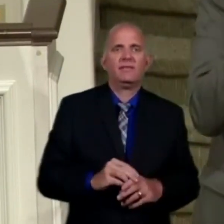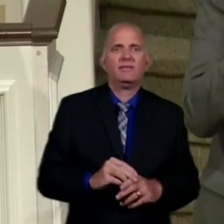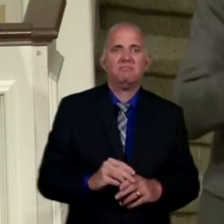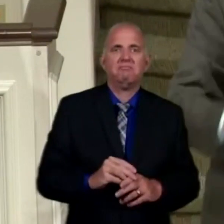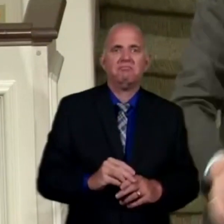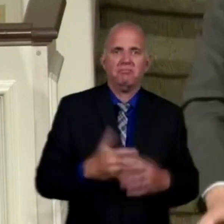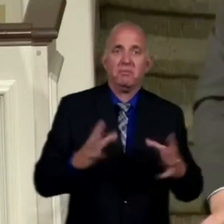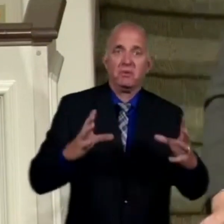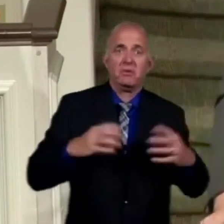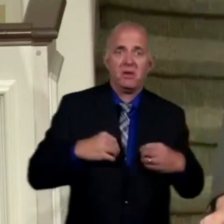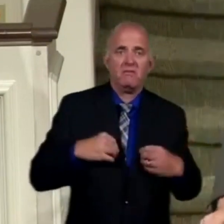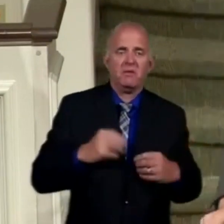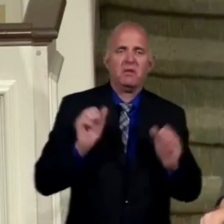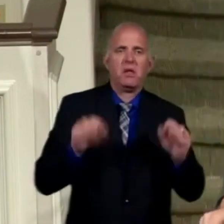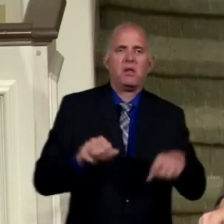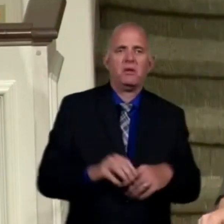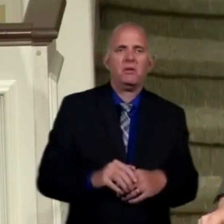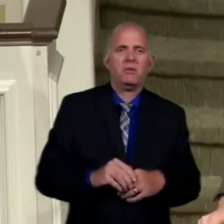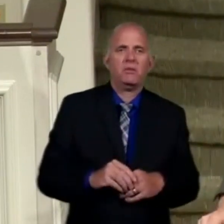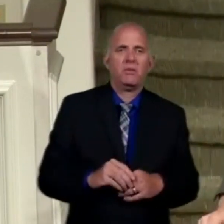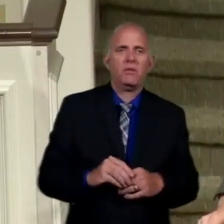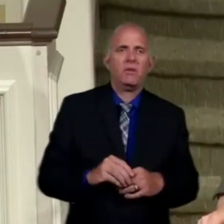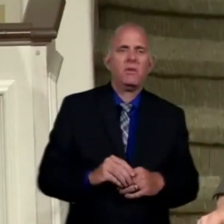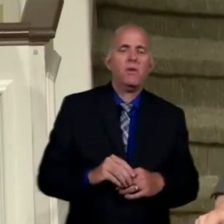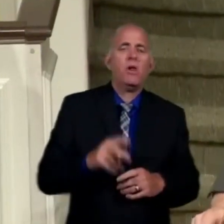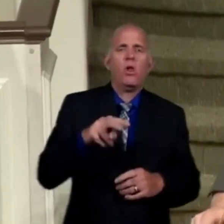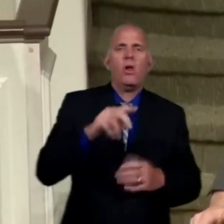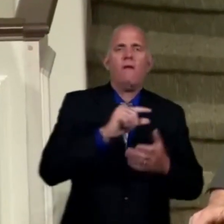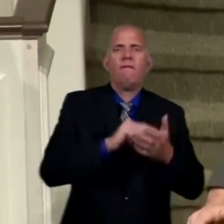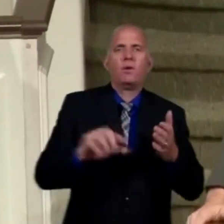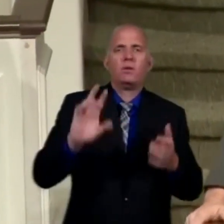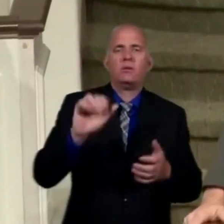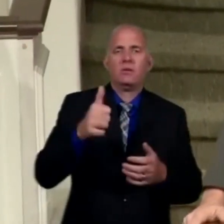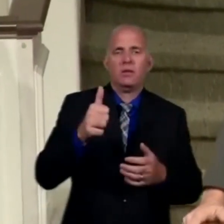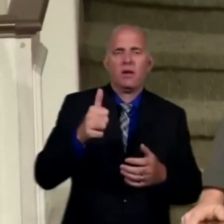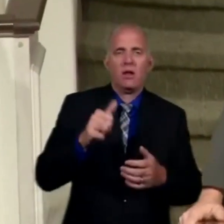number 10. Read it out loud with me, would you please? For with the heart